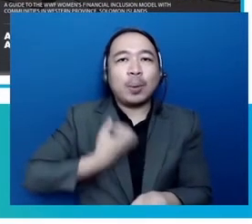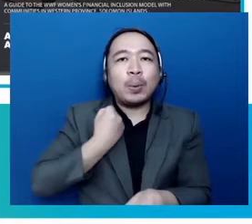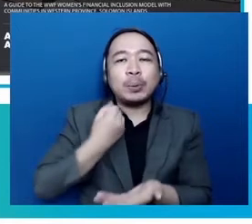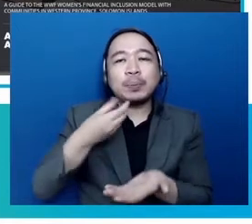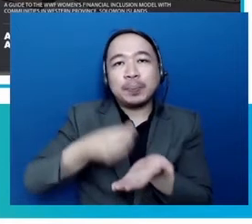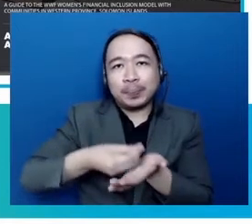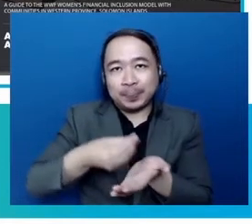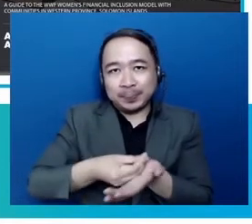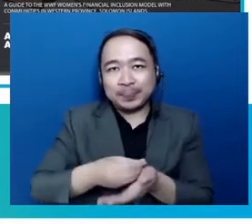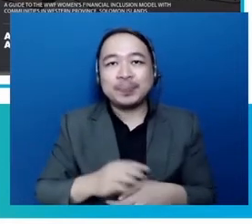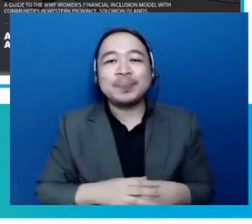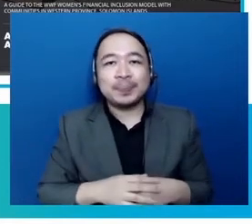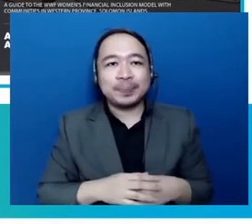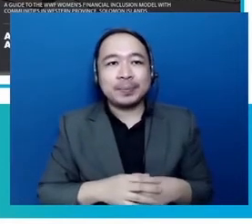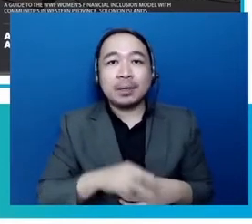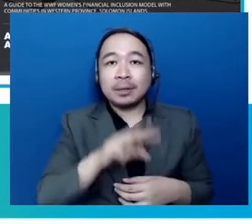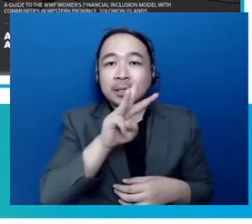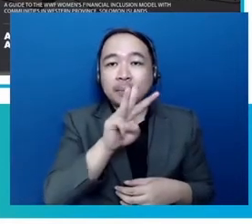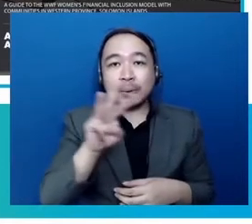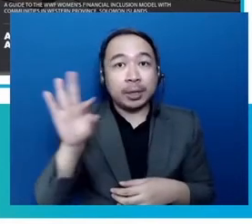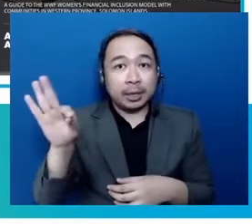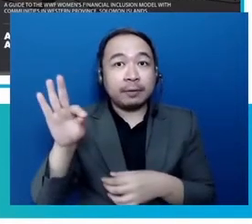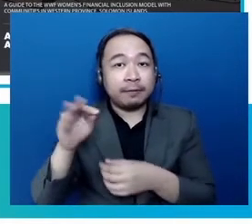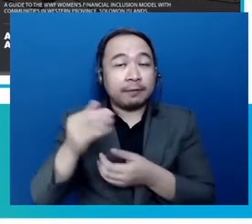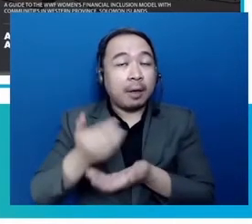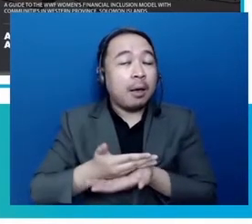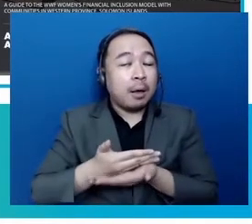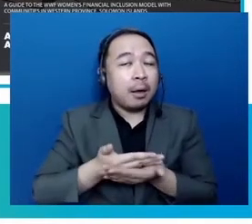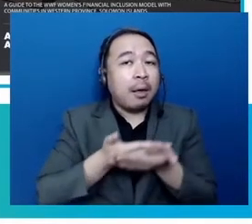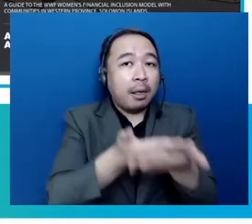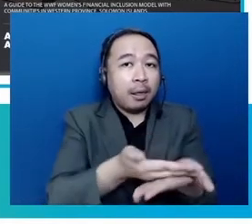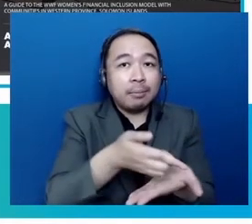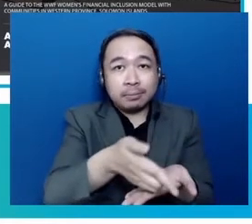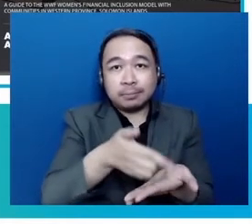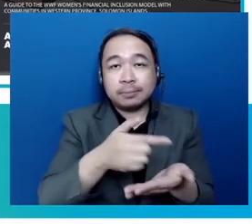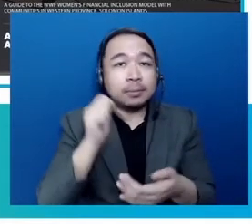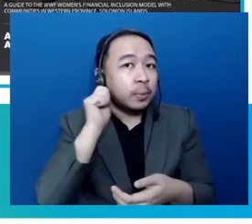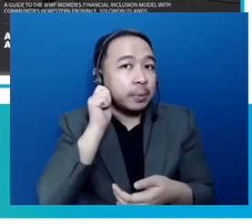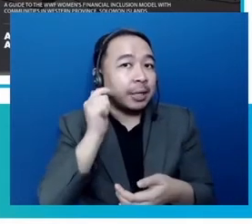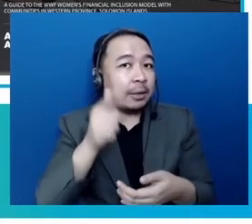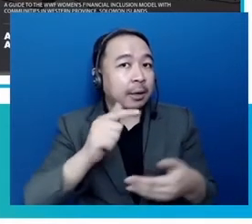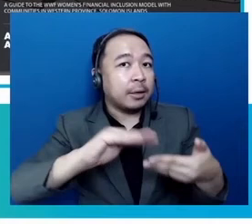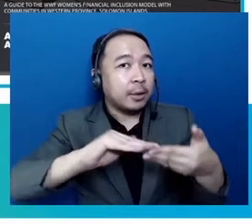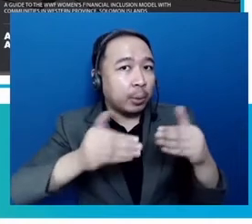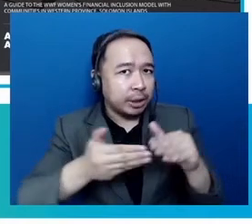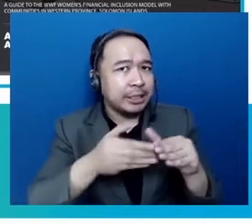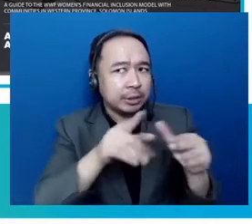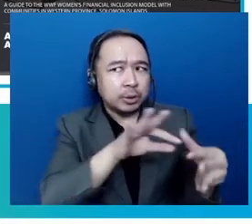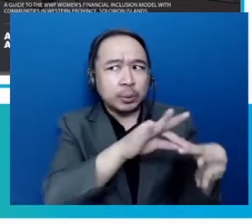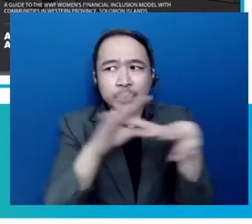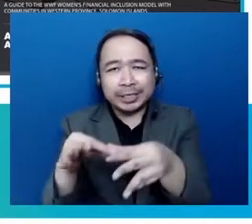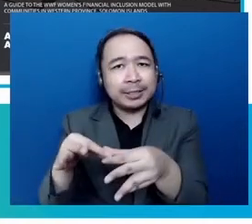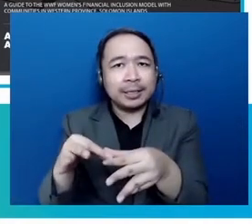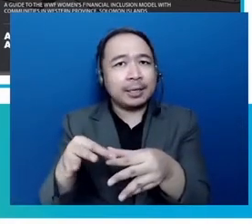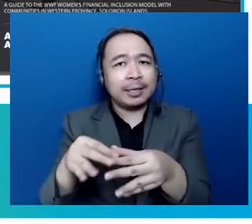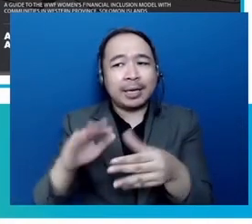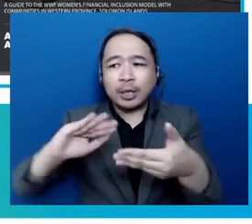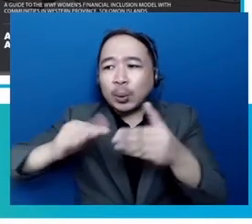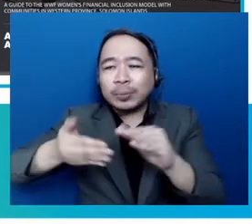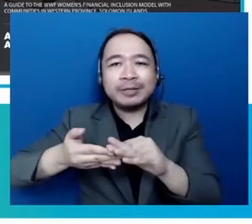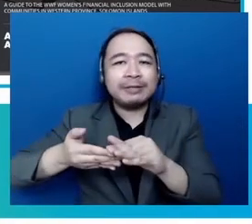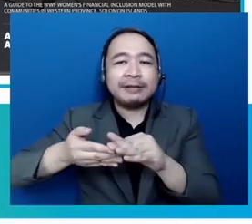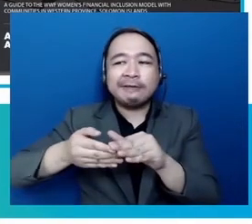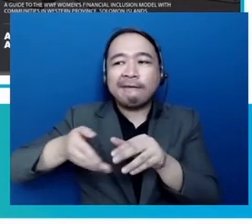WWF helps women in the community where we're working on community-based fisheries management to